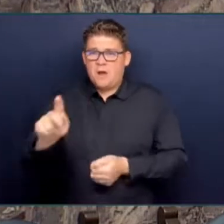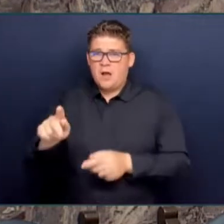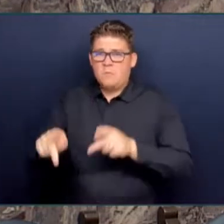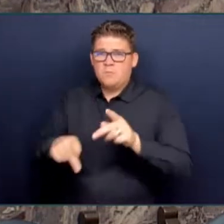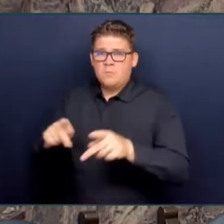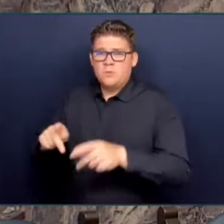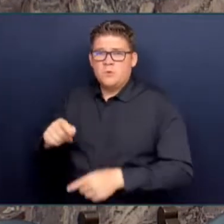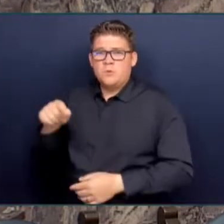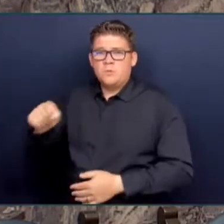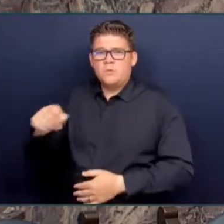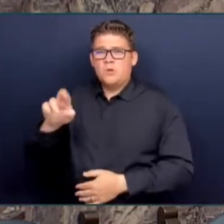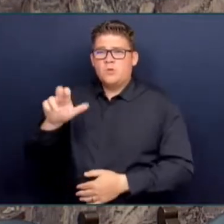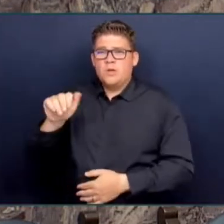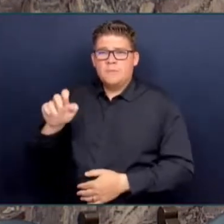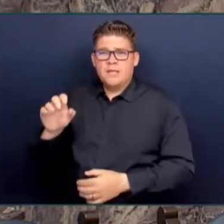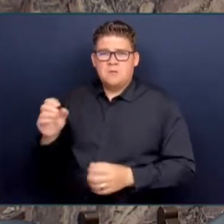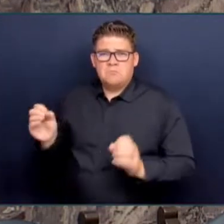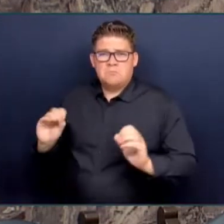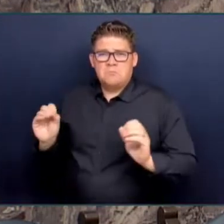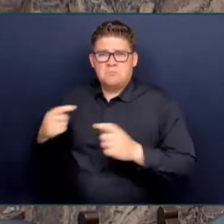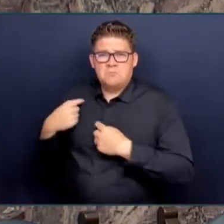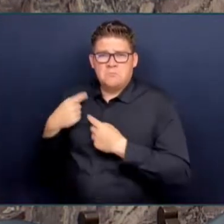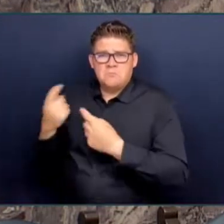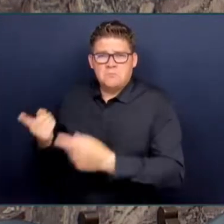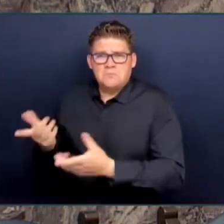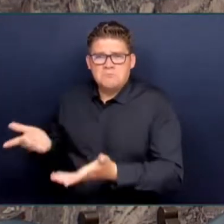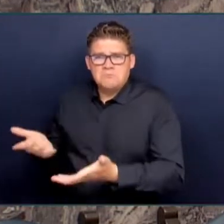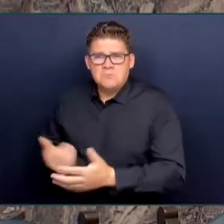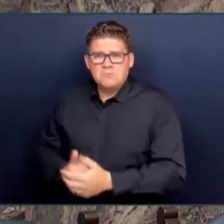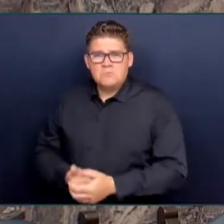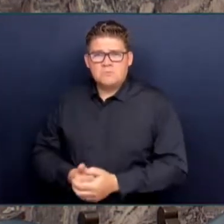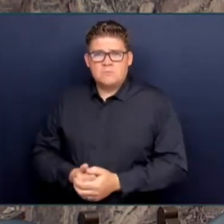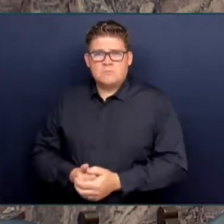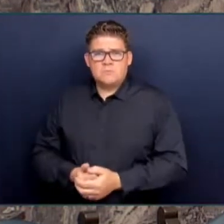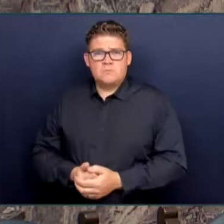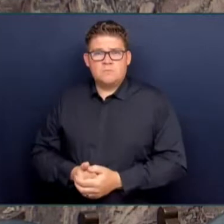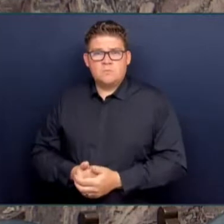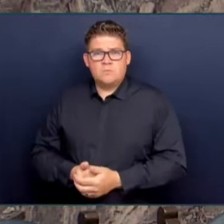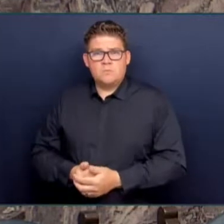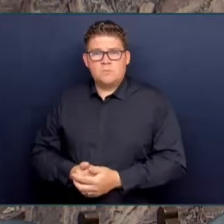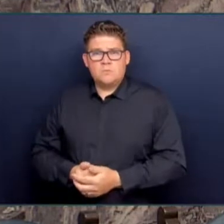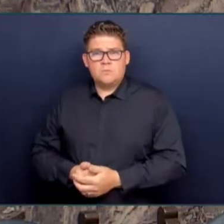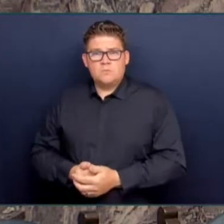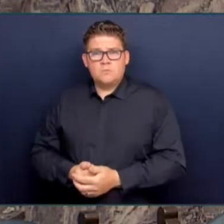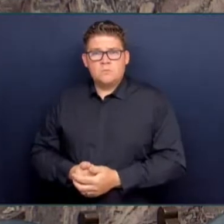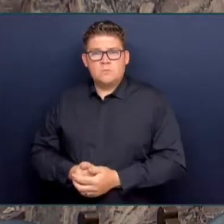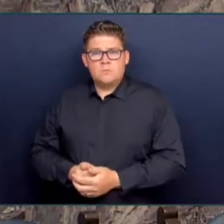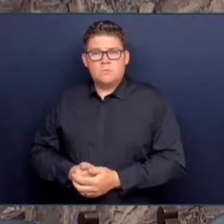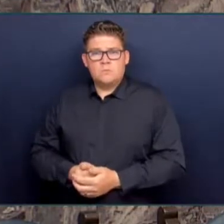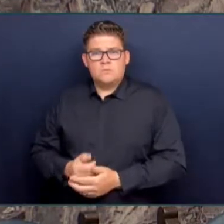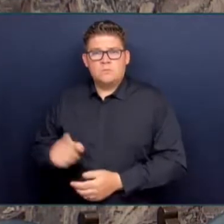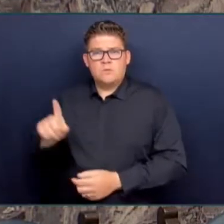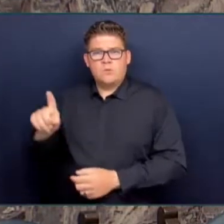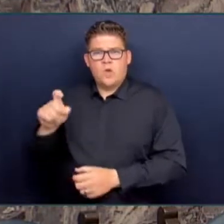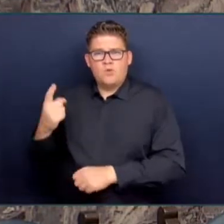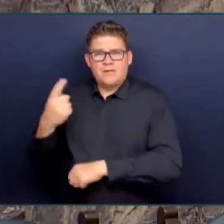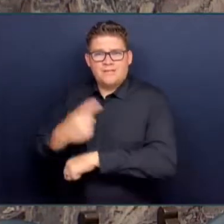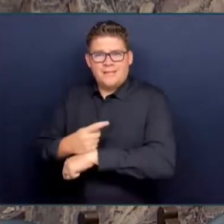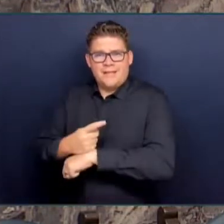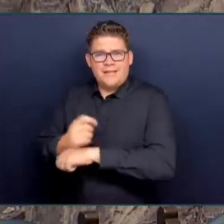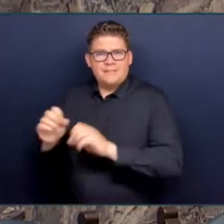scheme. 100 days, no renter's rebate promised. Meanwhile, the skyrocketing cost of living is eating away the value of the